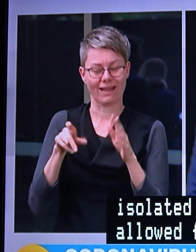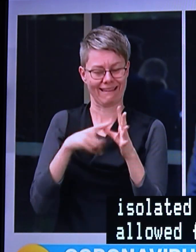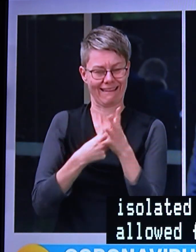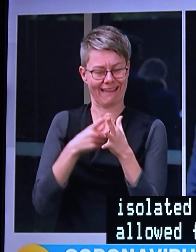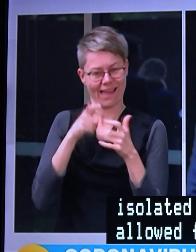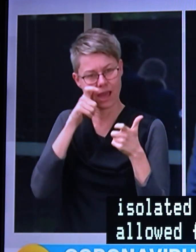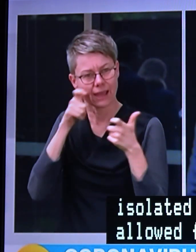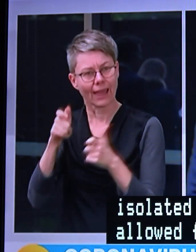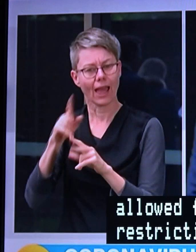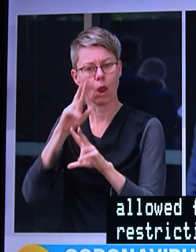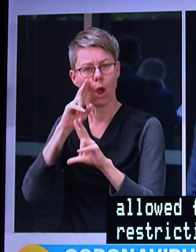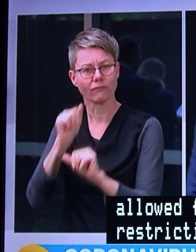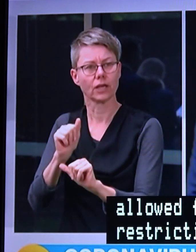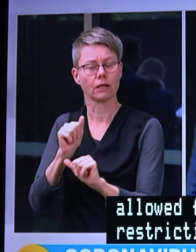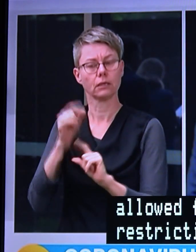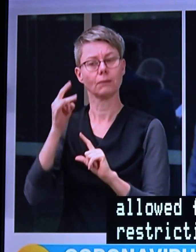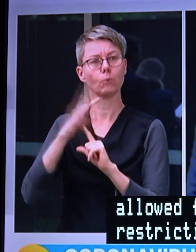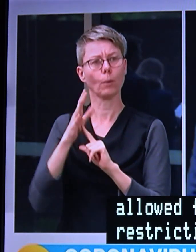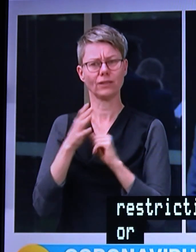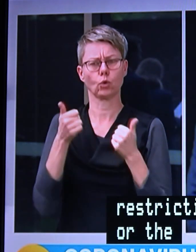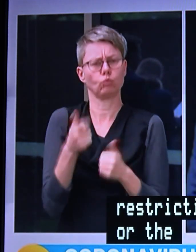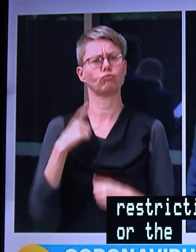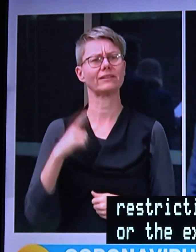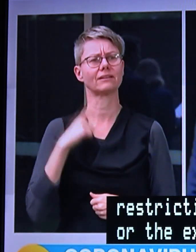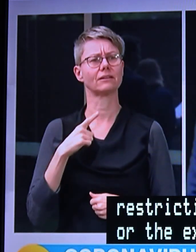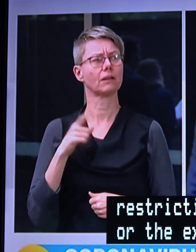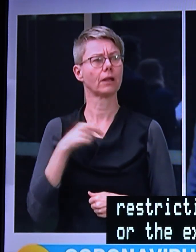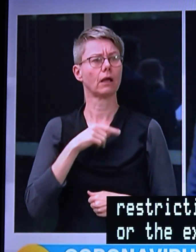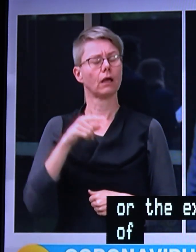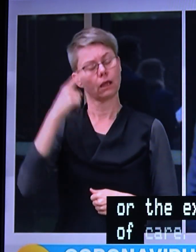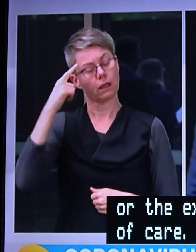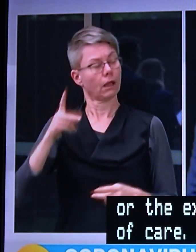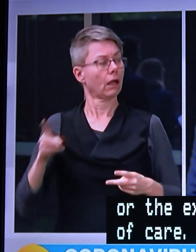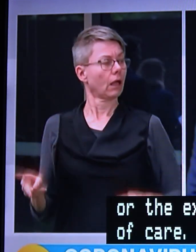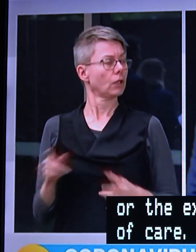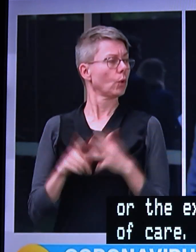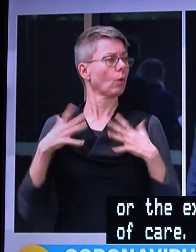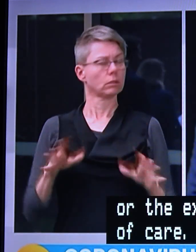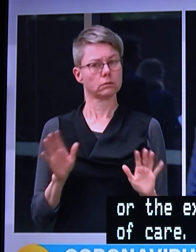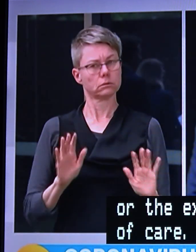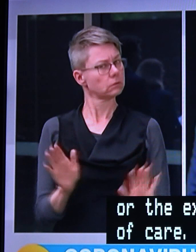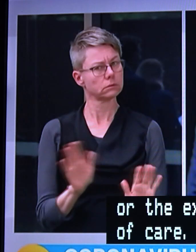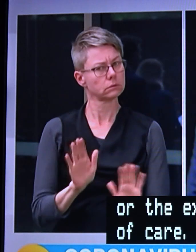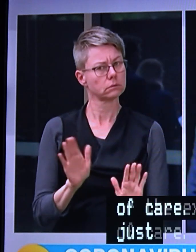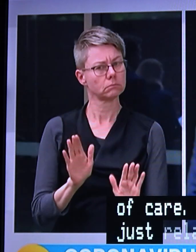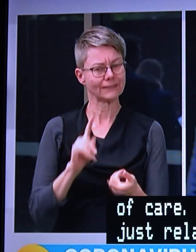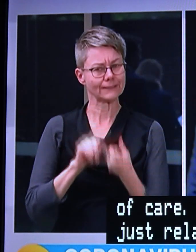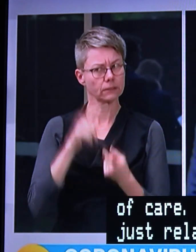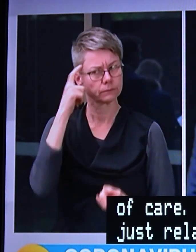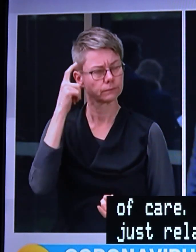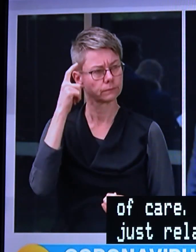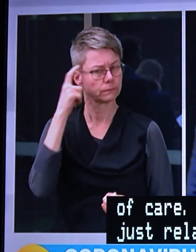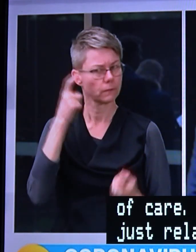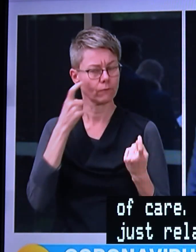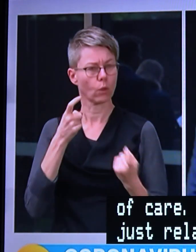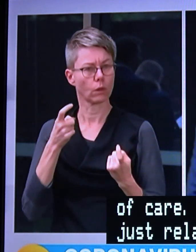of care, and that's really important. It doesn't mean we can all just relax and do what we like. Quite the opposite. We have to stay vigilant,